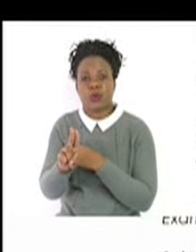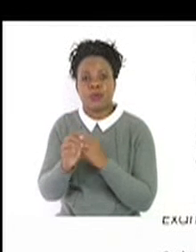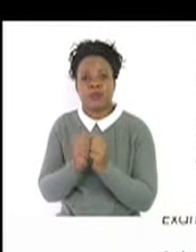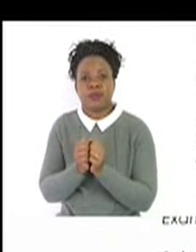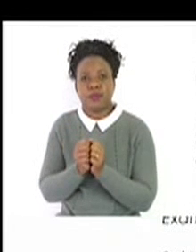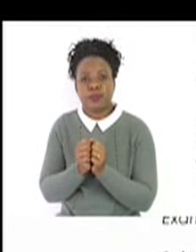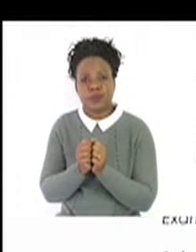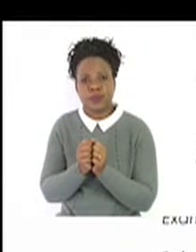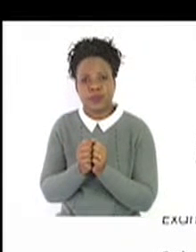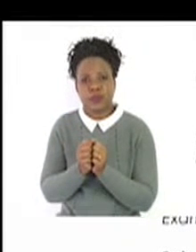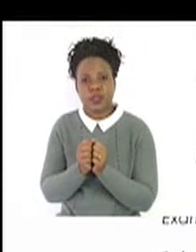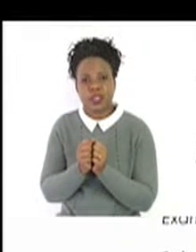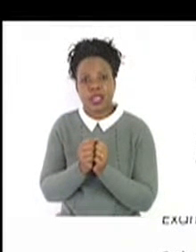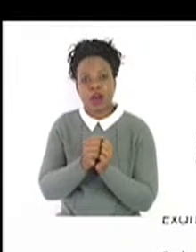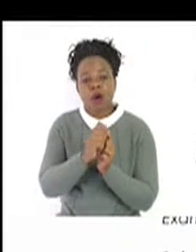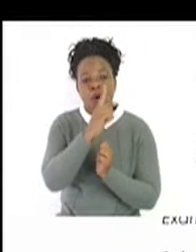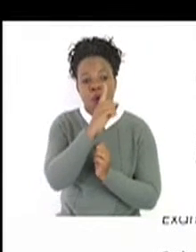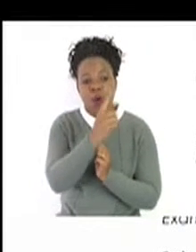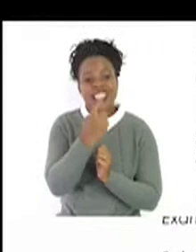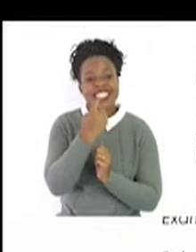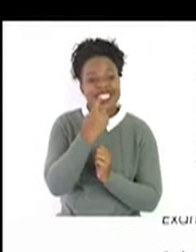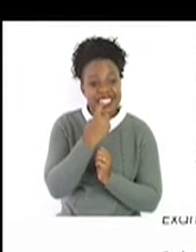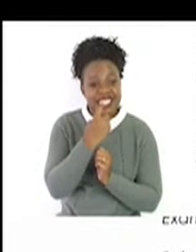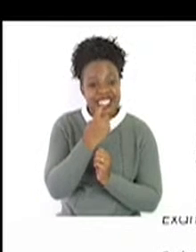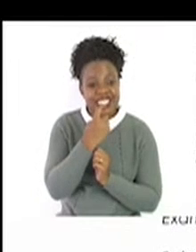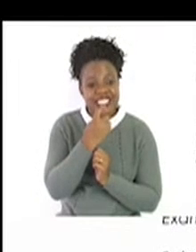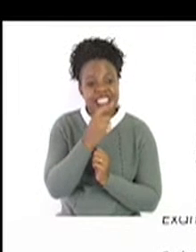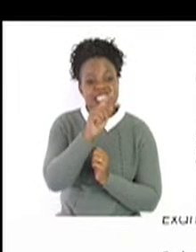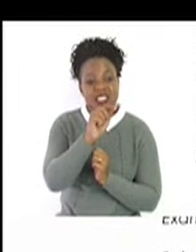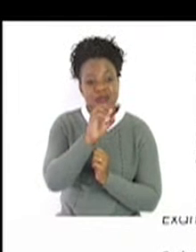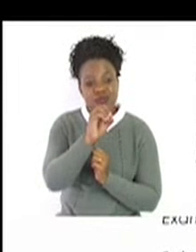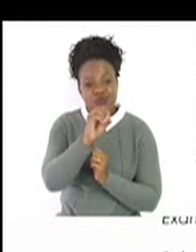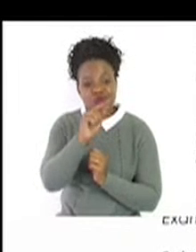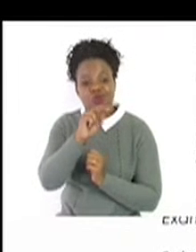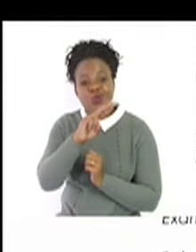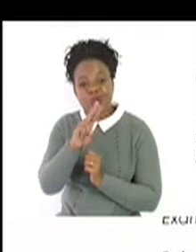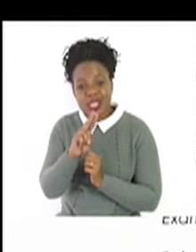They become teeth. Tooth, teeth.